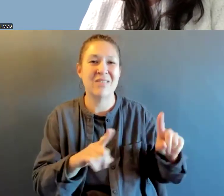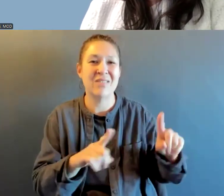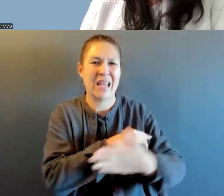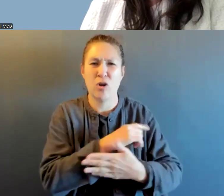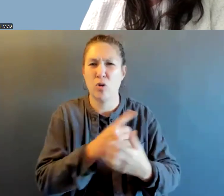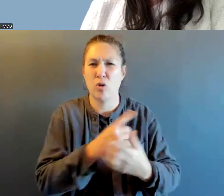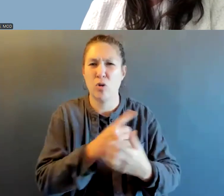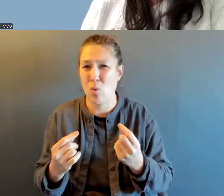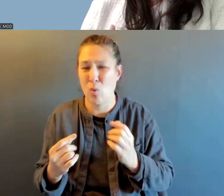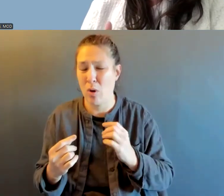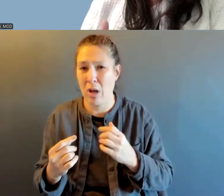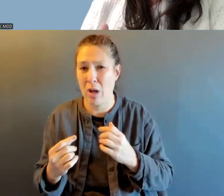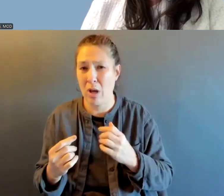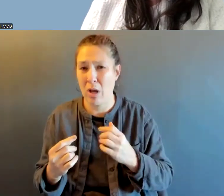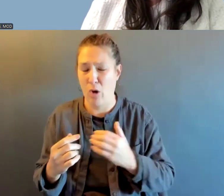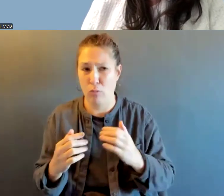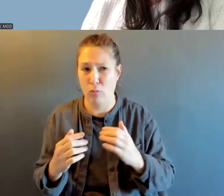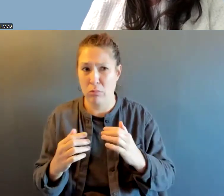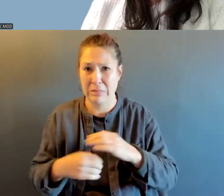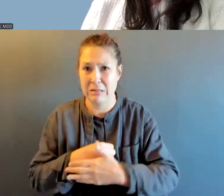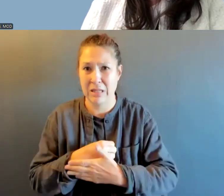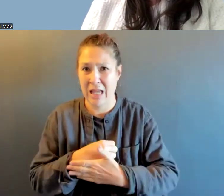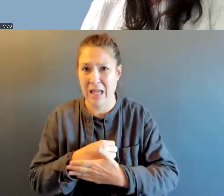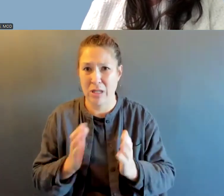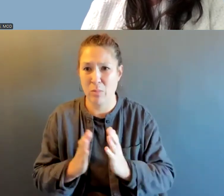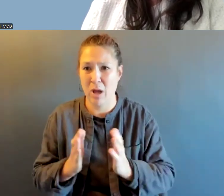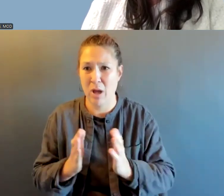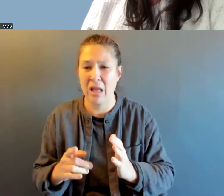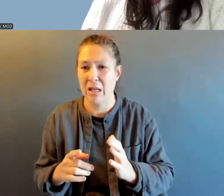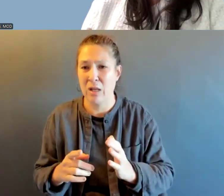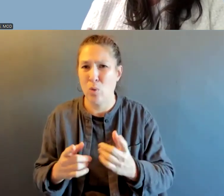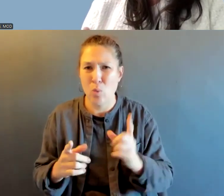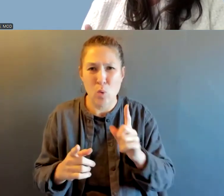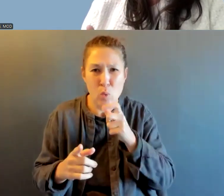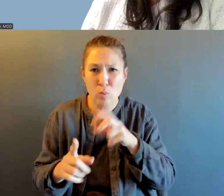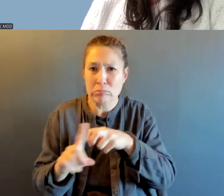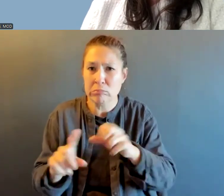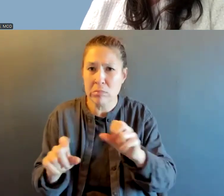I'm trying to think the best resource for that might be a local independent living center, right?